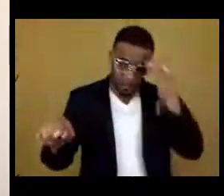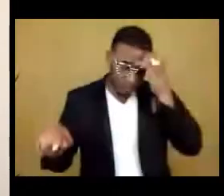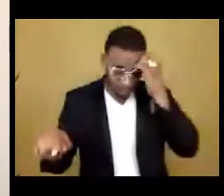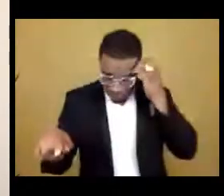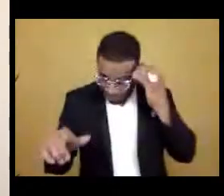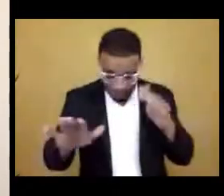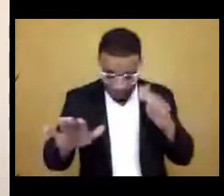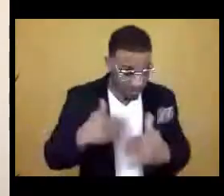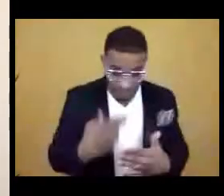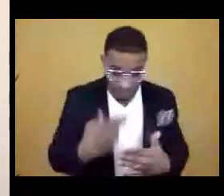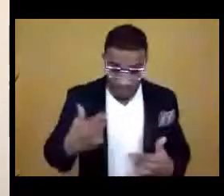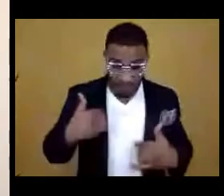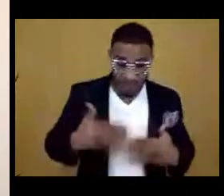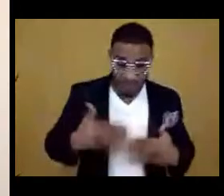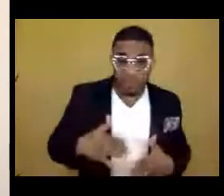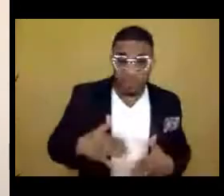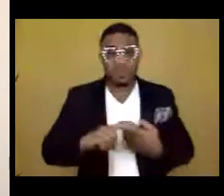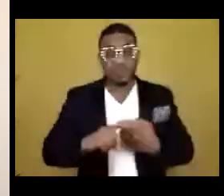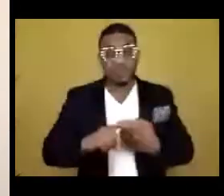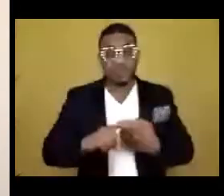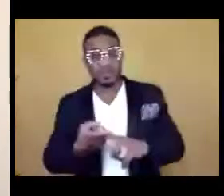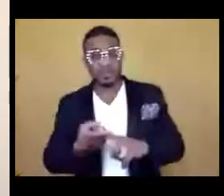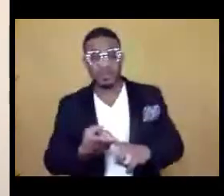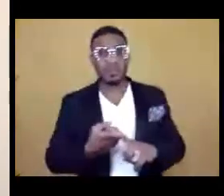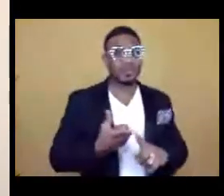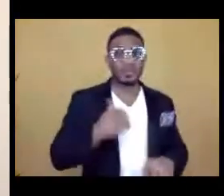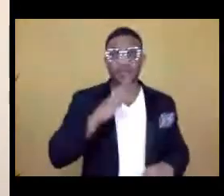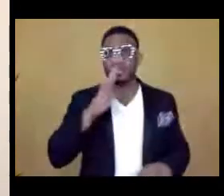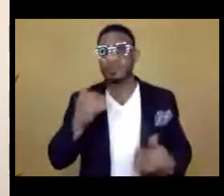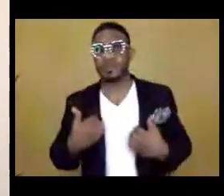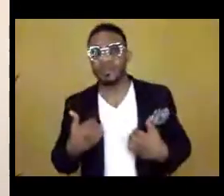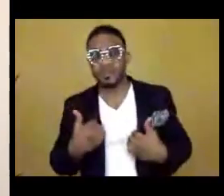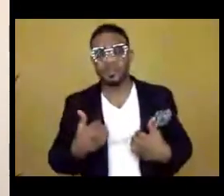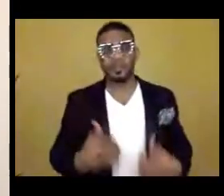How the hell did I lose a friend I never had?